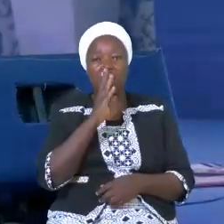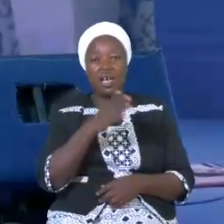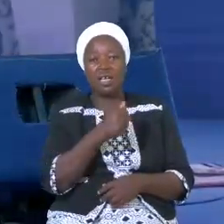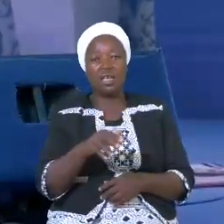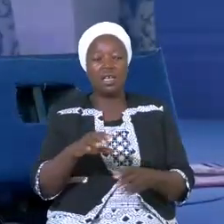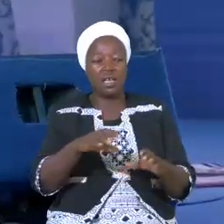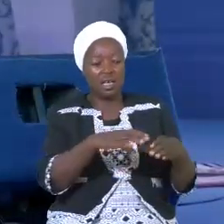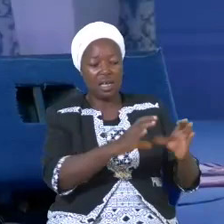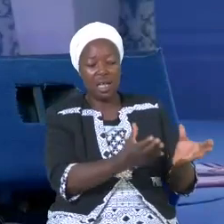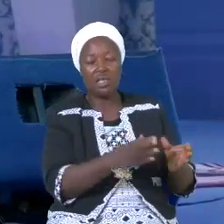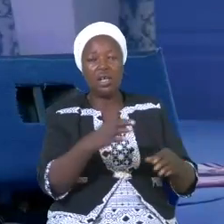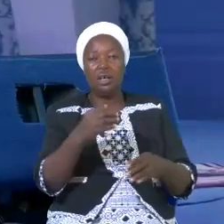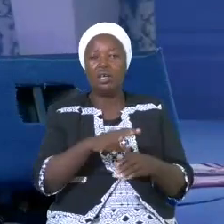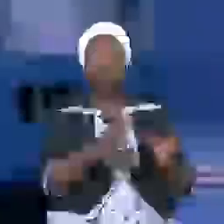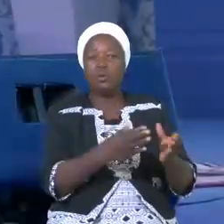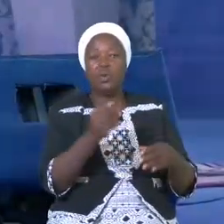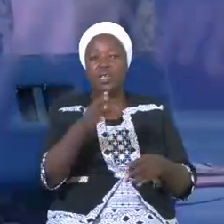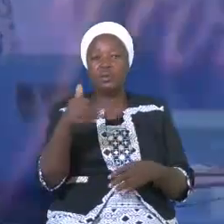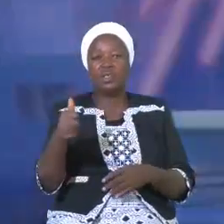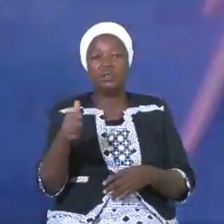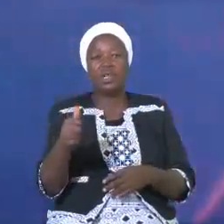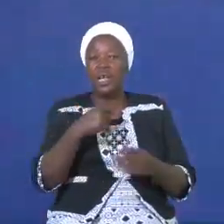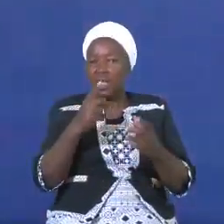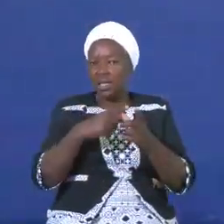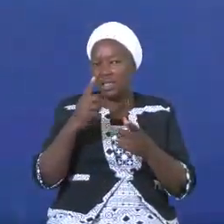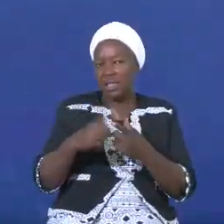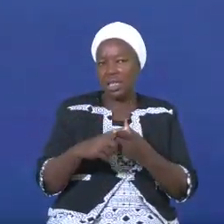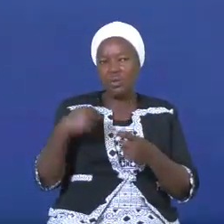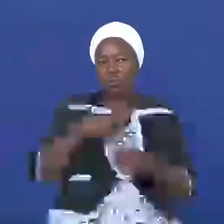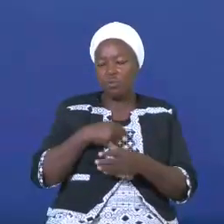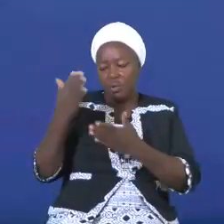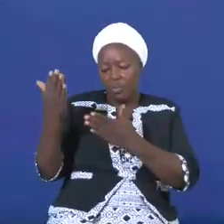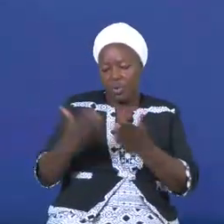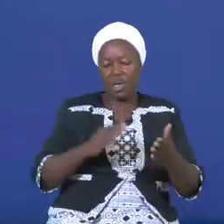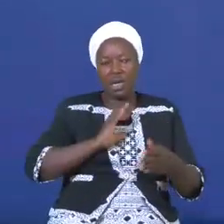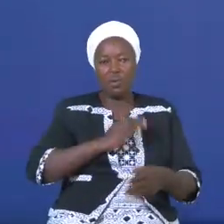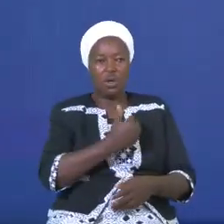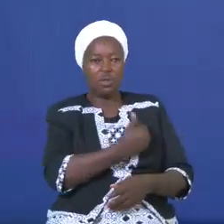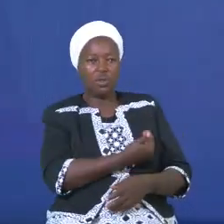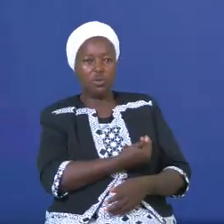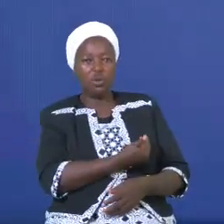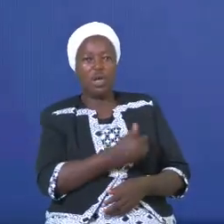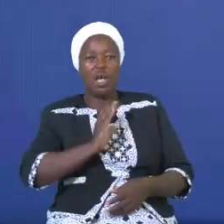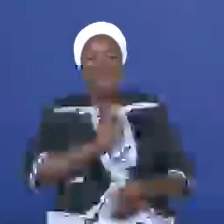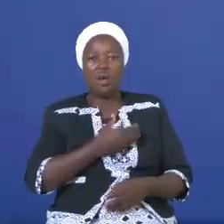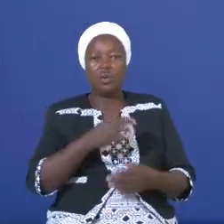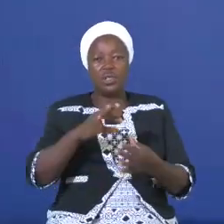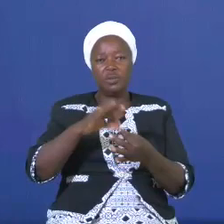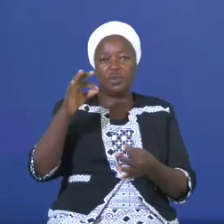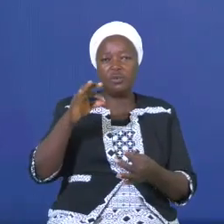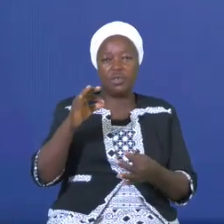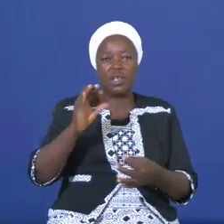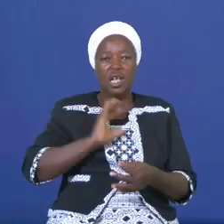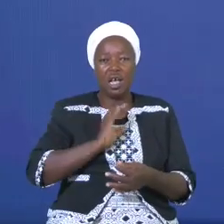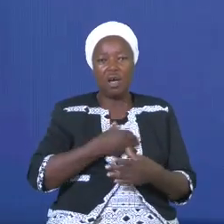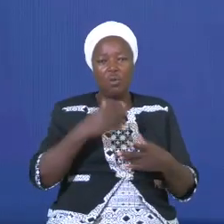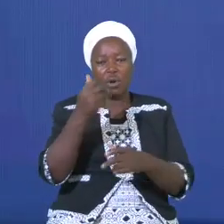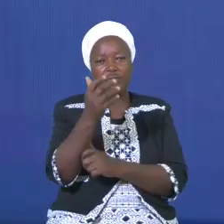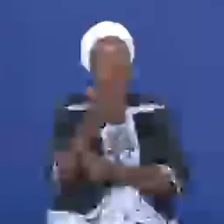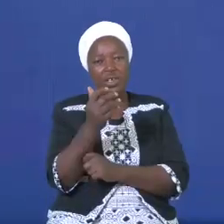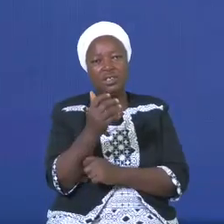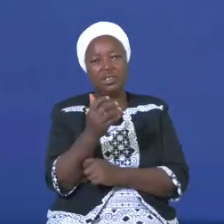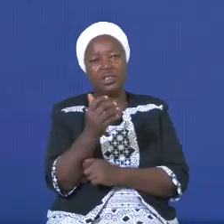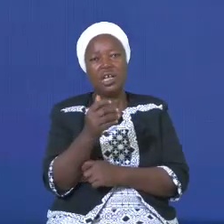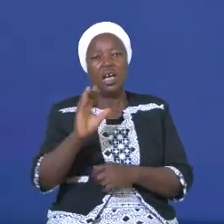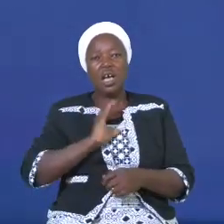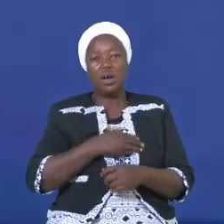then we bring our soul our spirit our flesh our